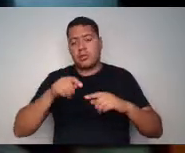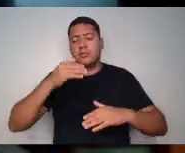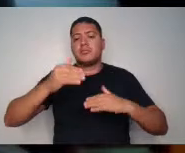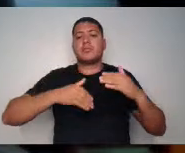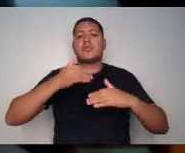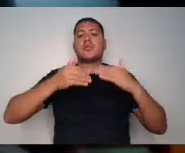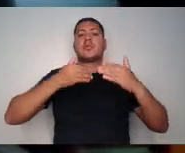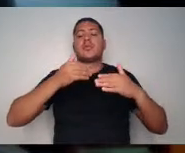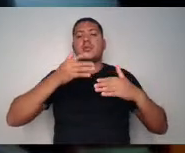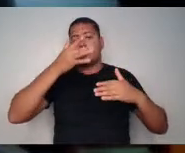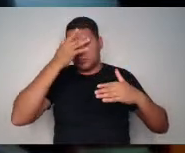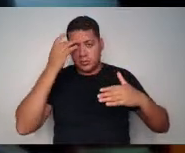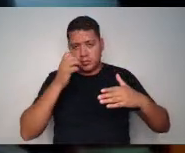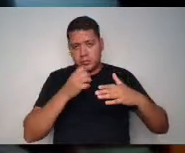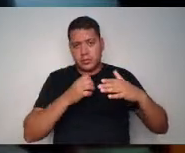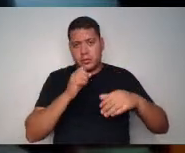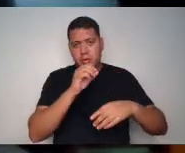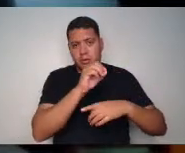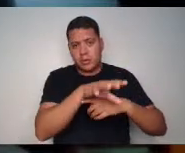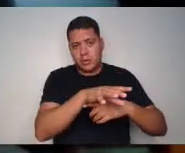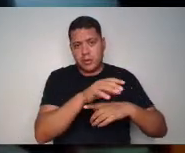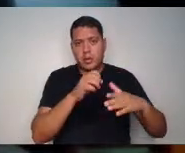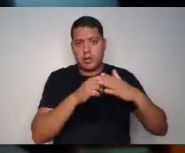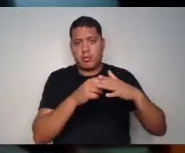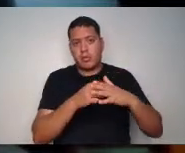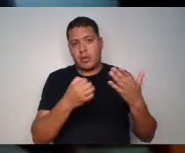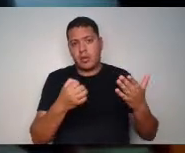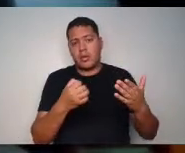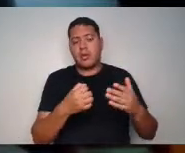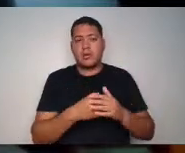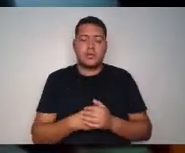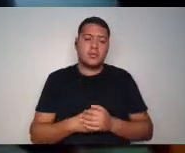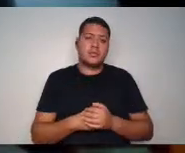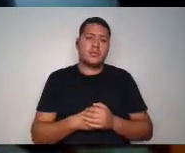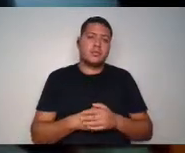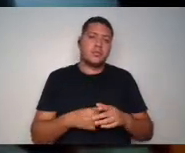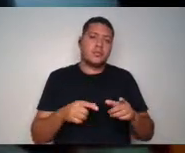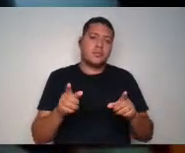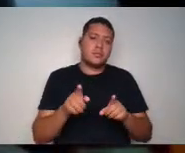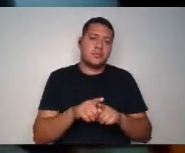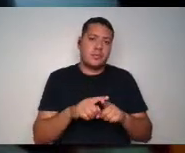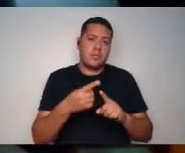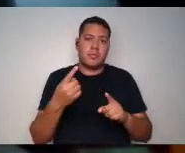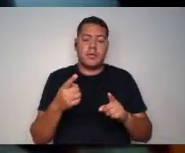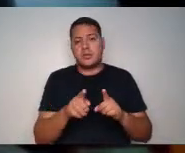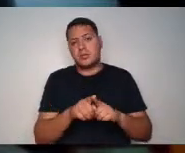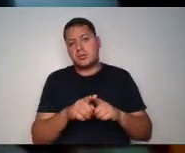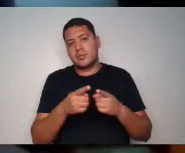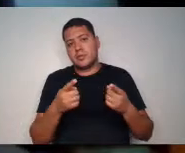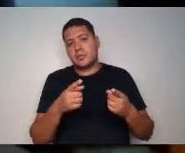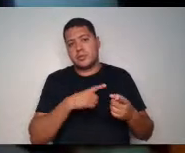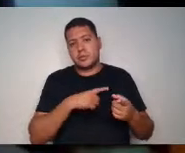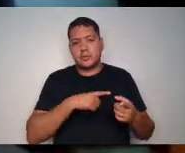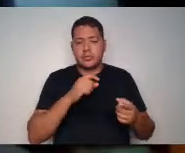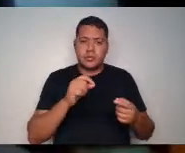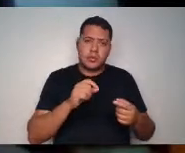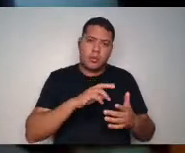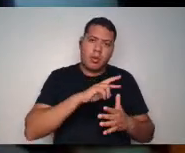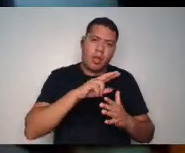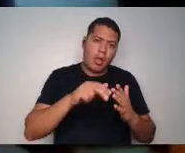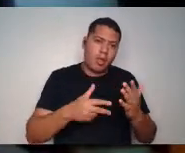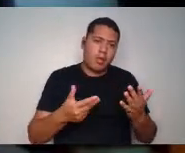workers and the progression of the career, mais problemático, mas que recorrem muitas vezes that